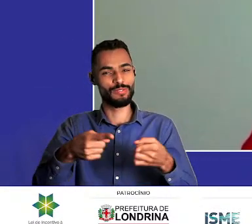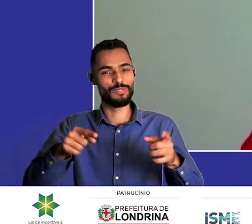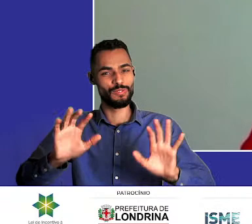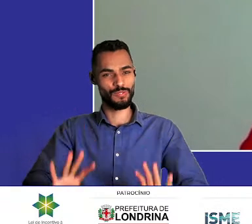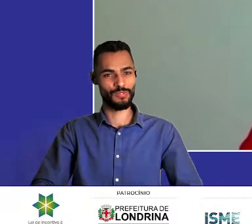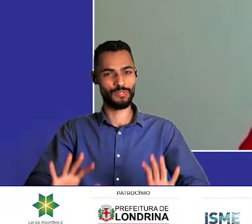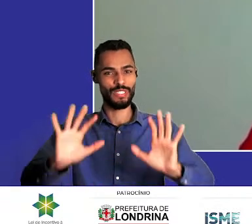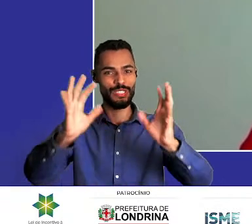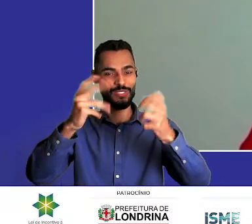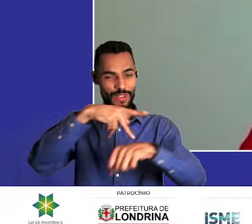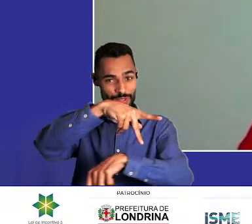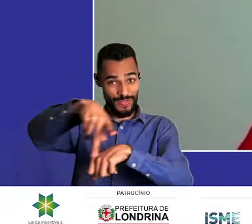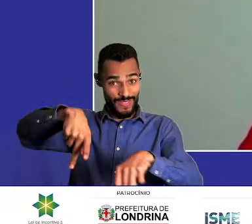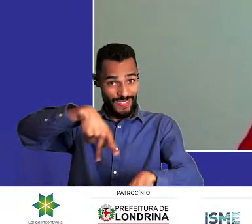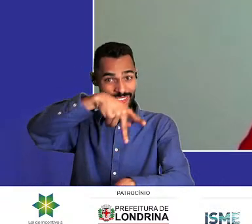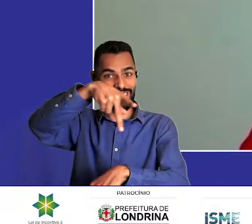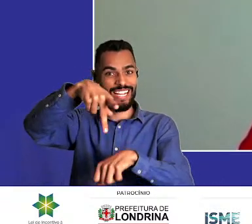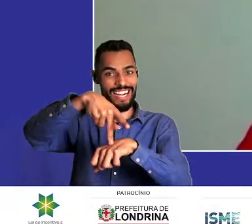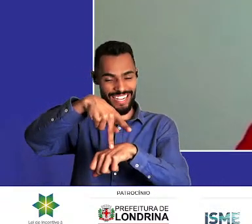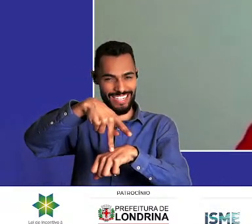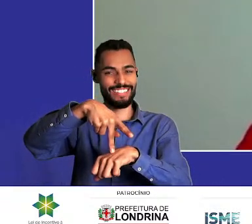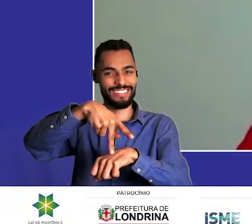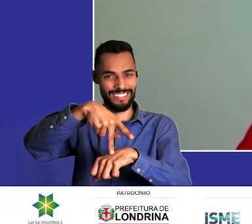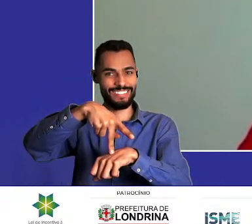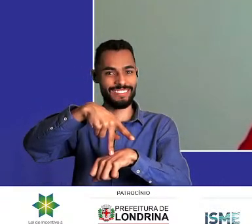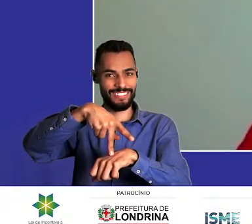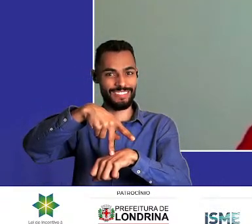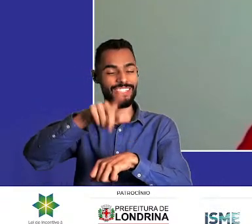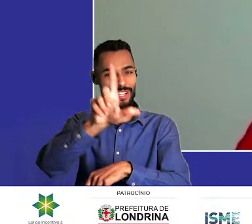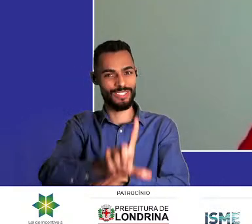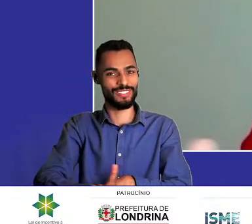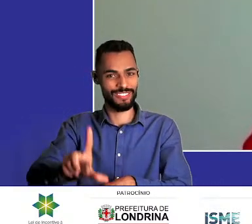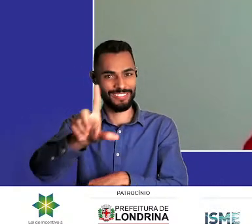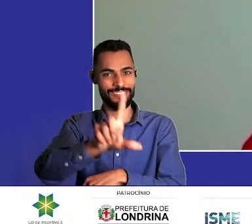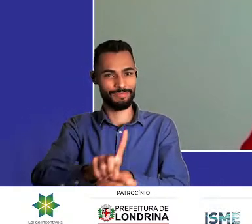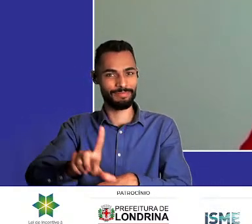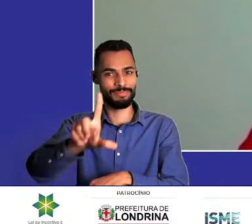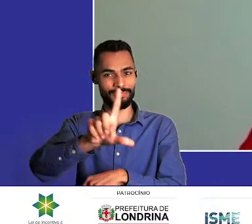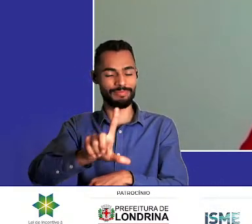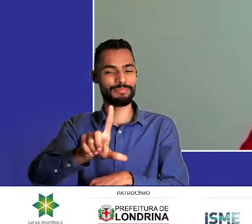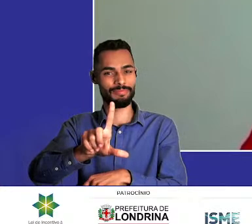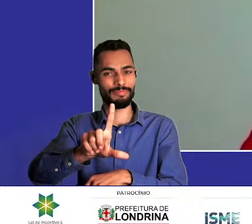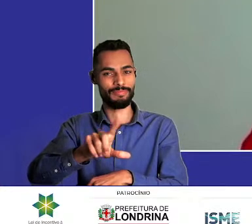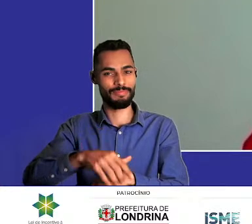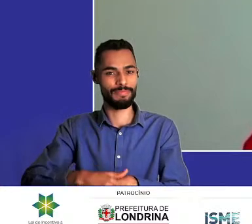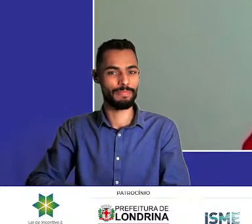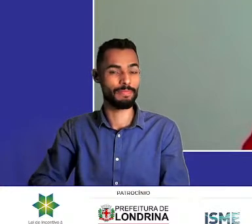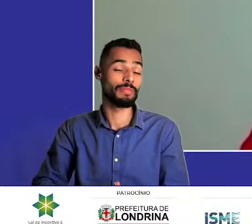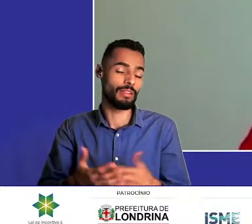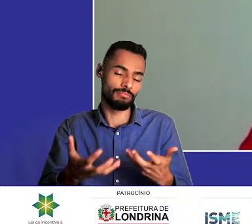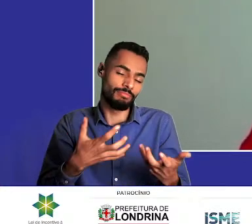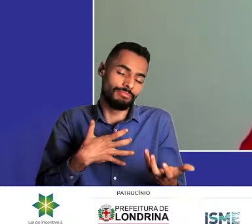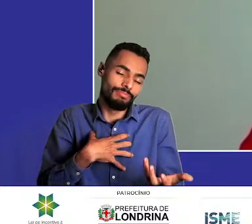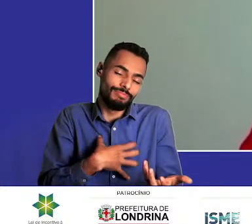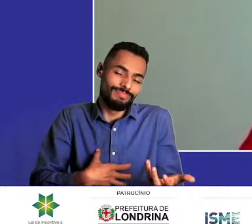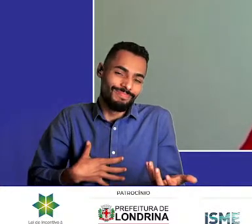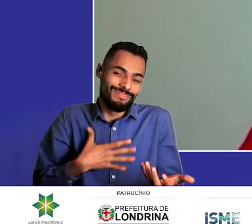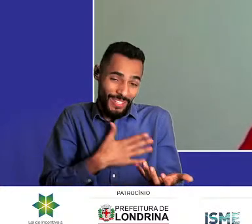the Executive Committee, I would like to welcome everyone. We have